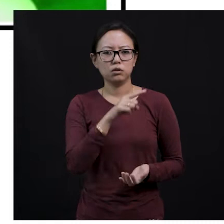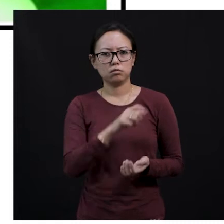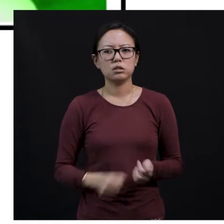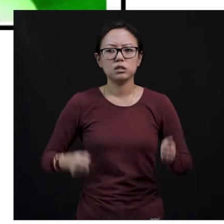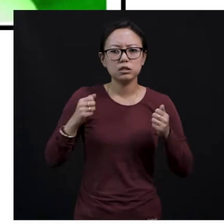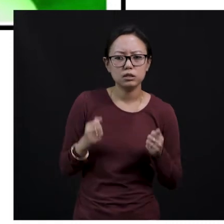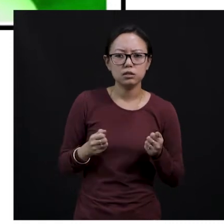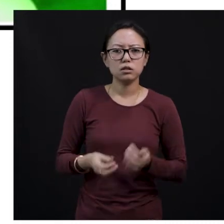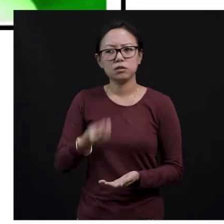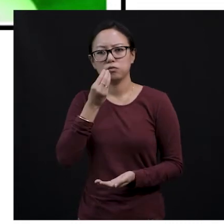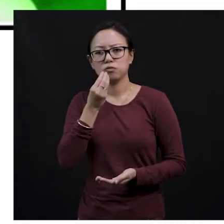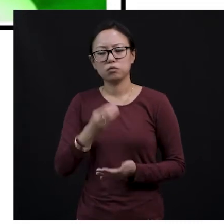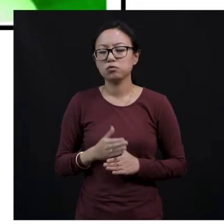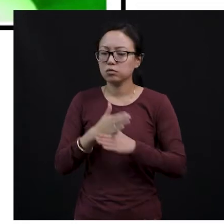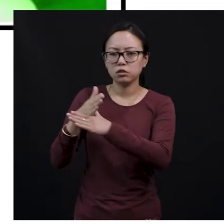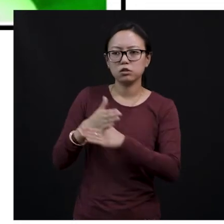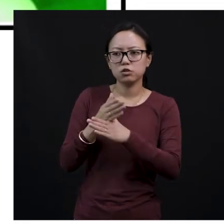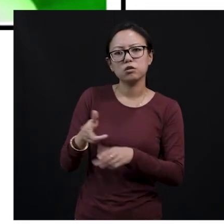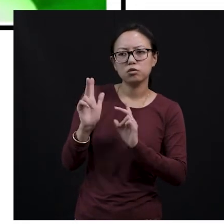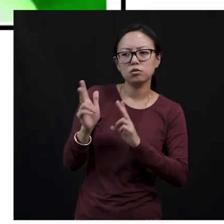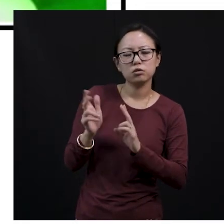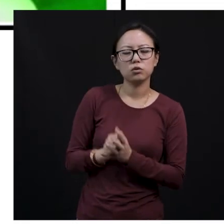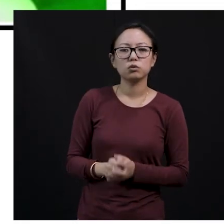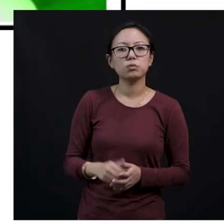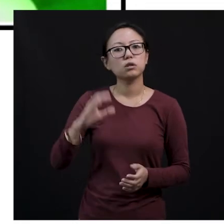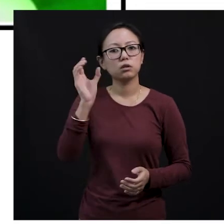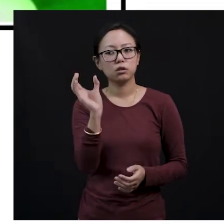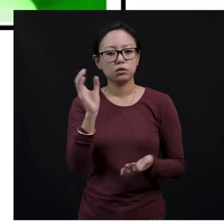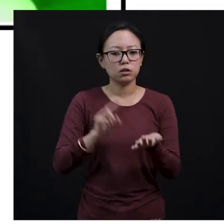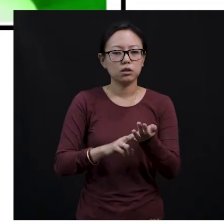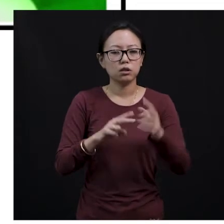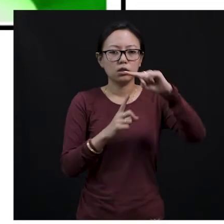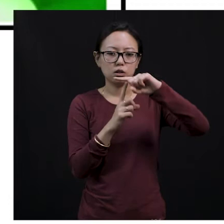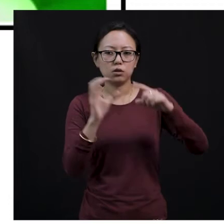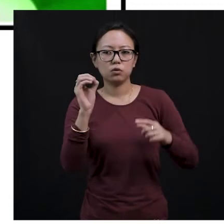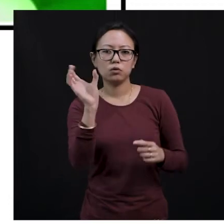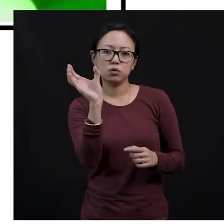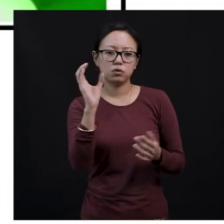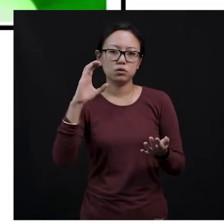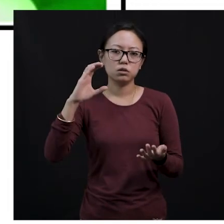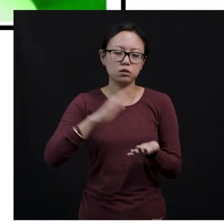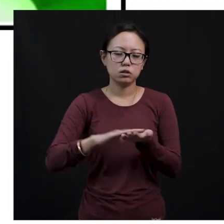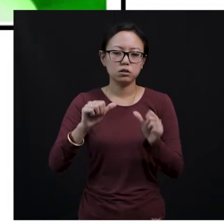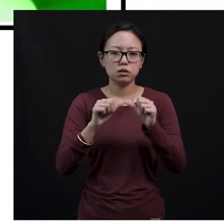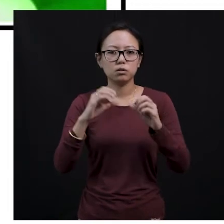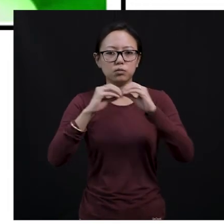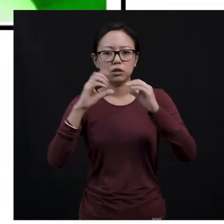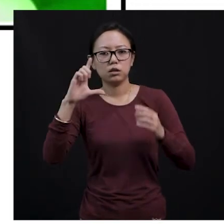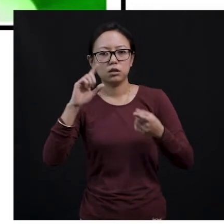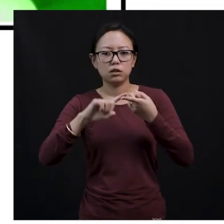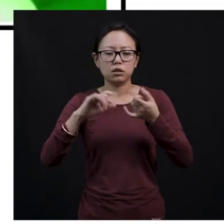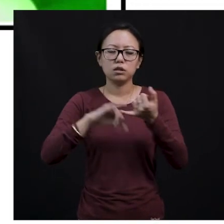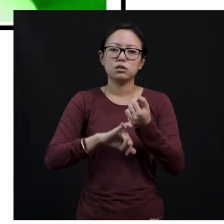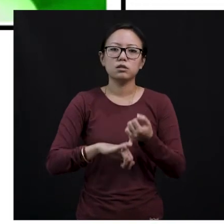the upper caste Hindu society people, that there is nobody who is untouchable. We are all children of